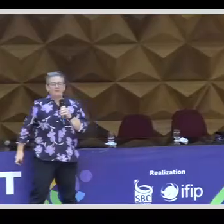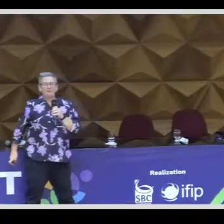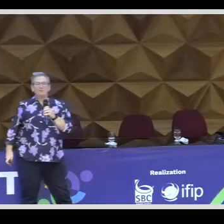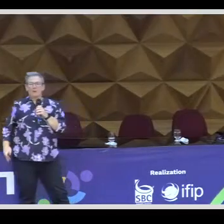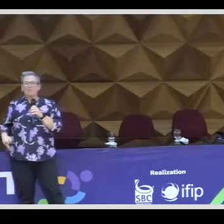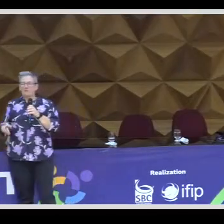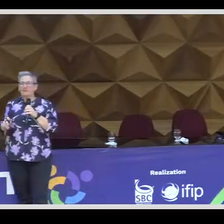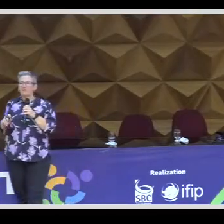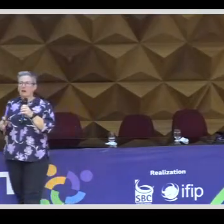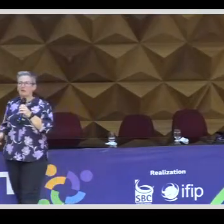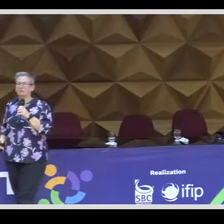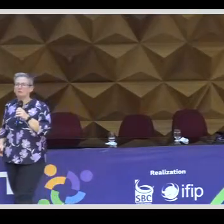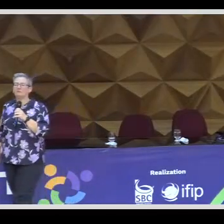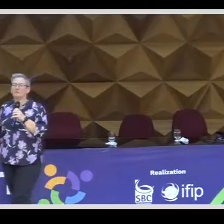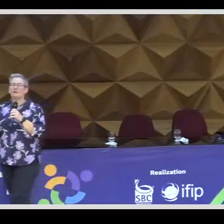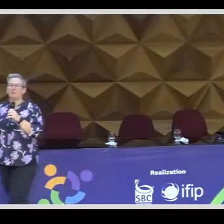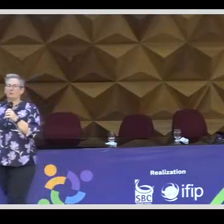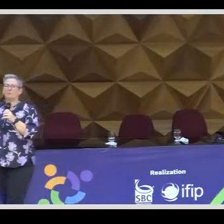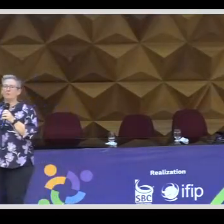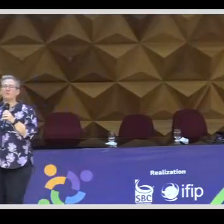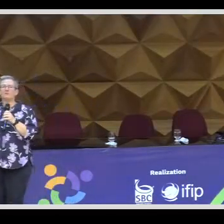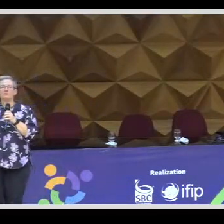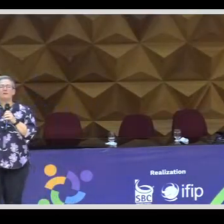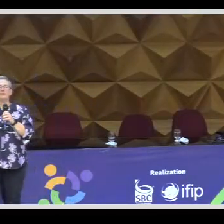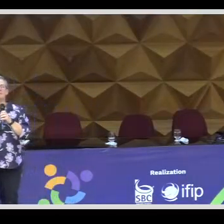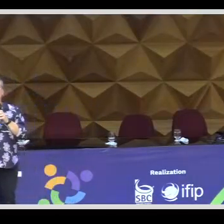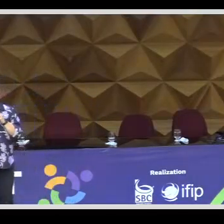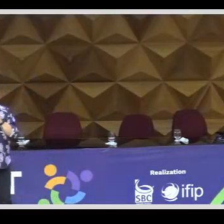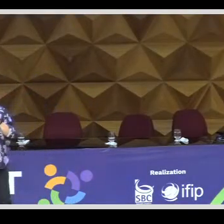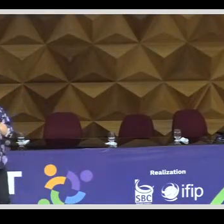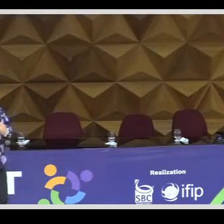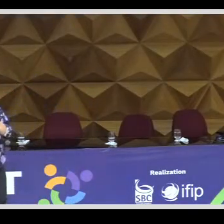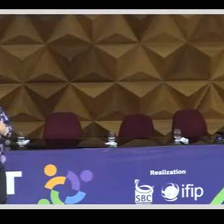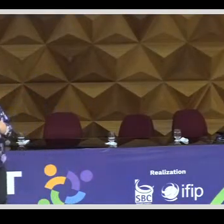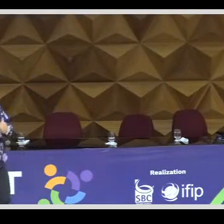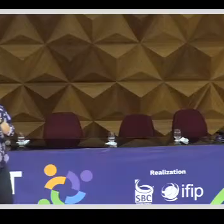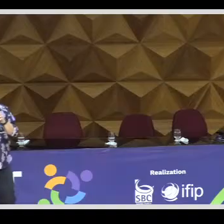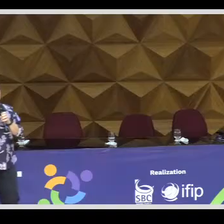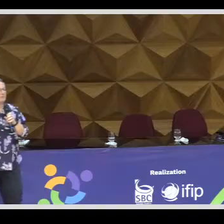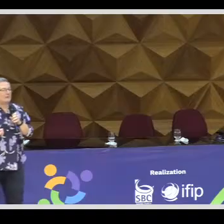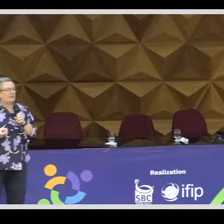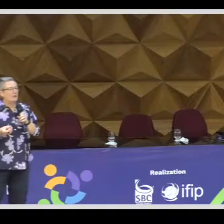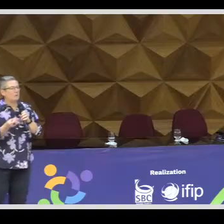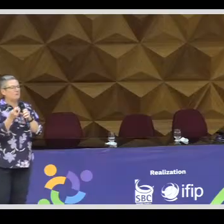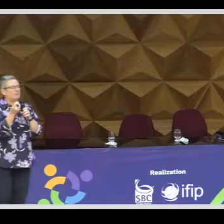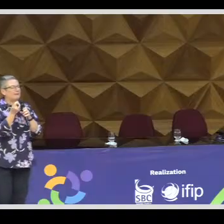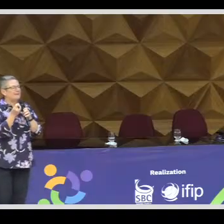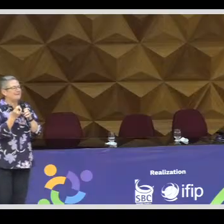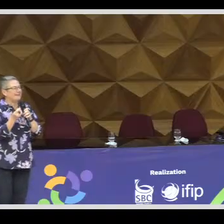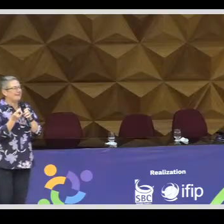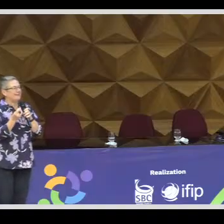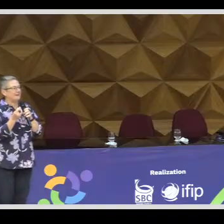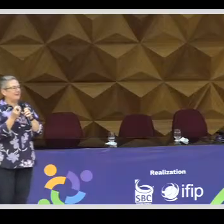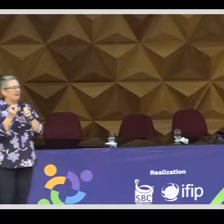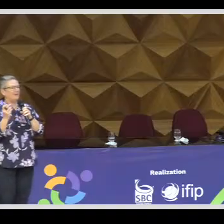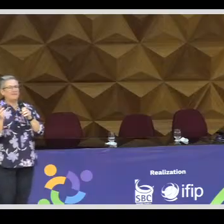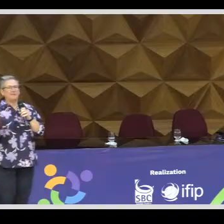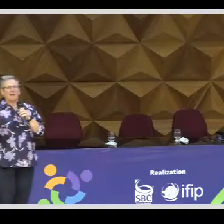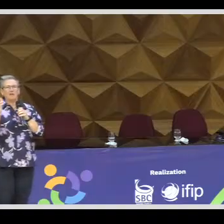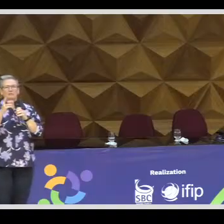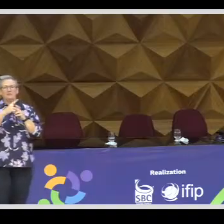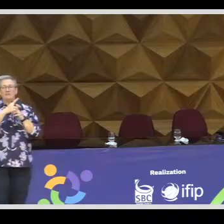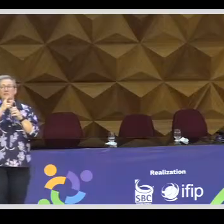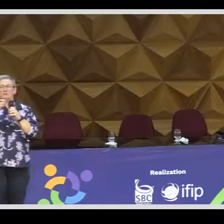So this is where we think about humans in the loop. What does it really mean to not just to be in the loop, but to be in the center of